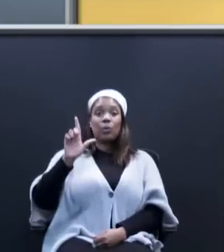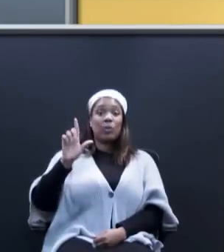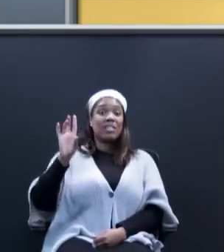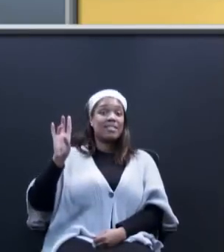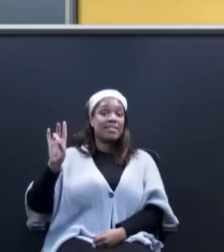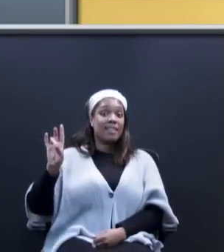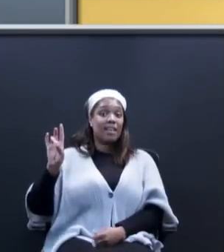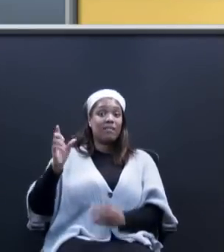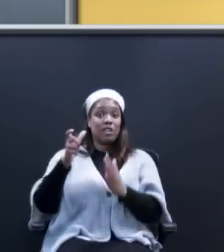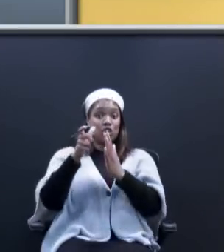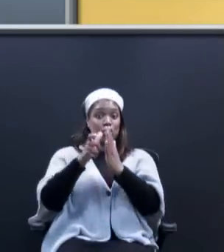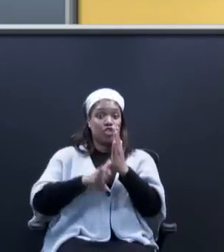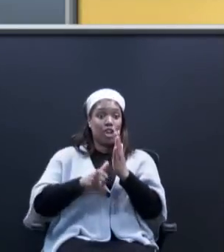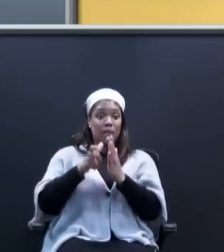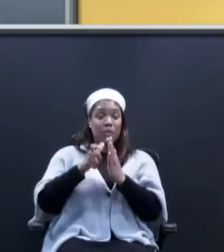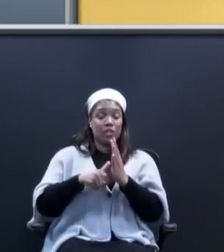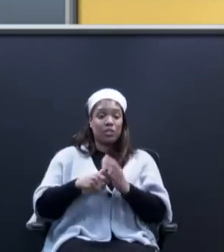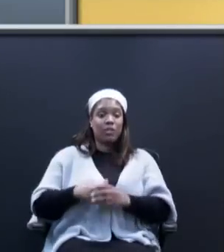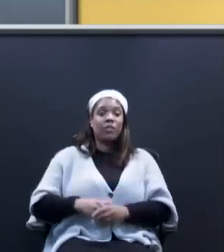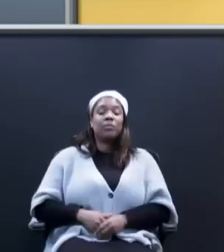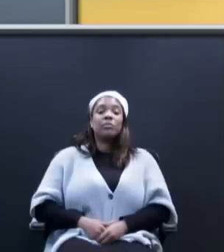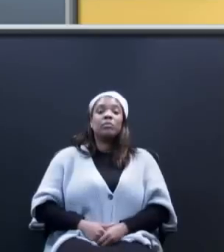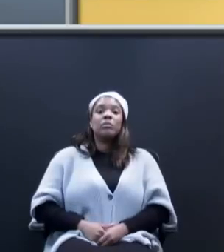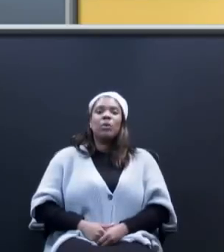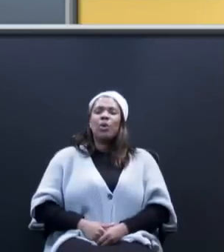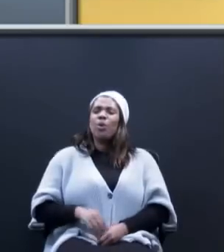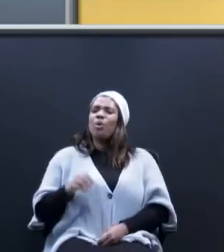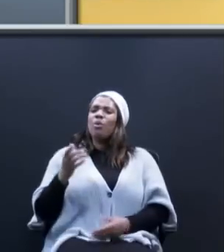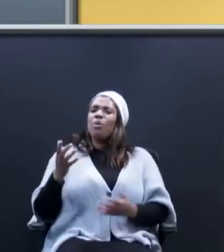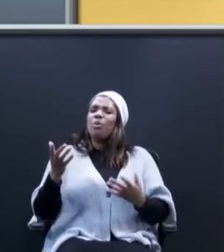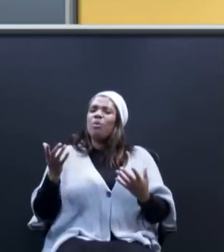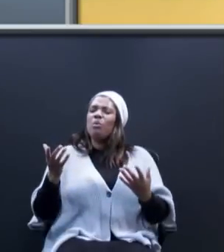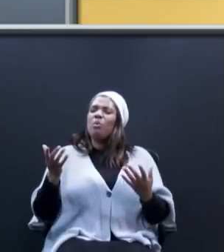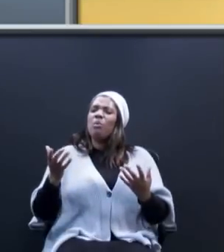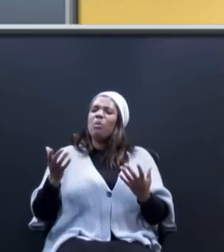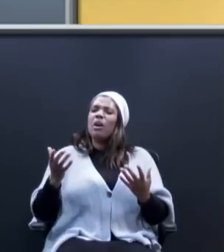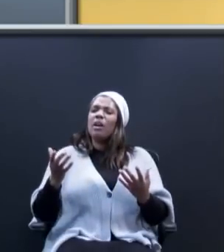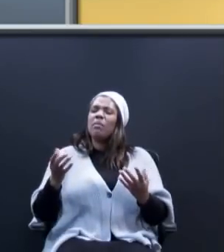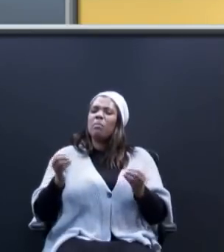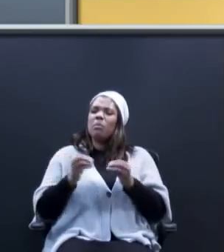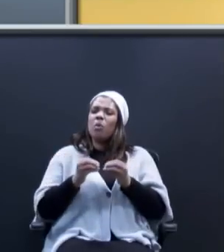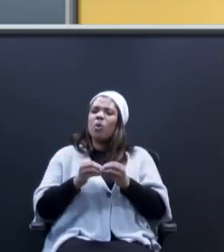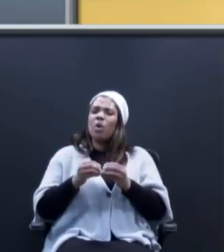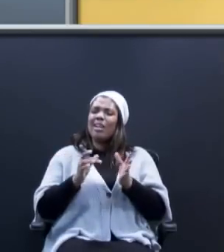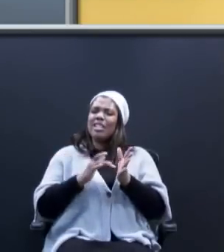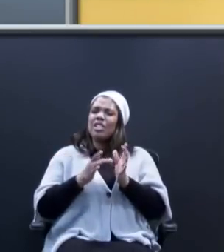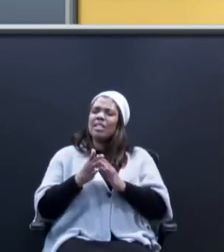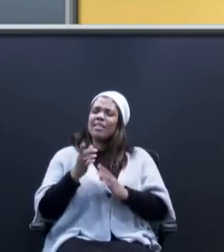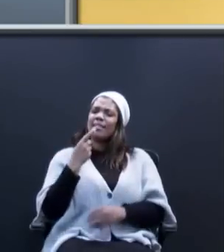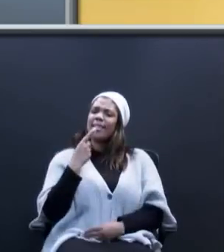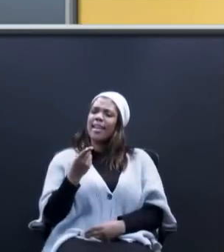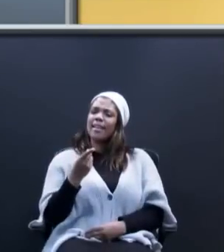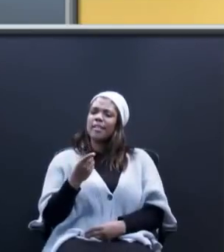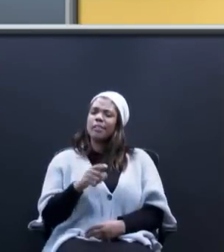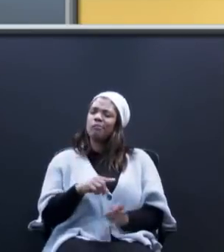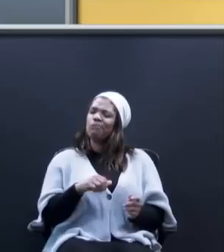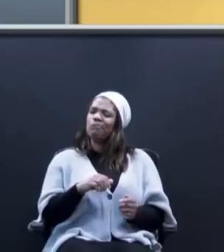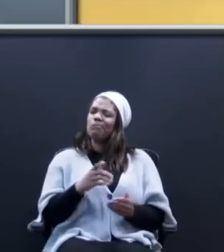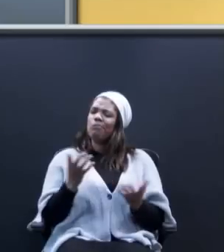Because let's show you what else Jesus said. Luke chapter 27, 22 rather. Luke chapter 22.